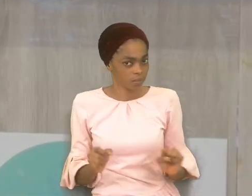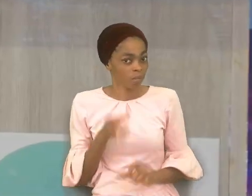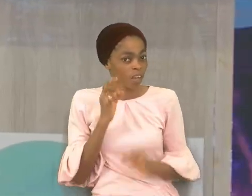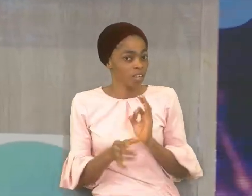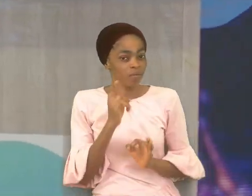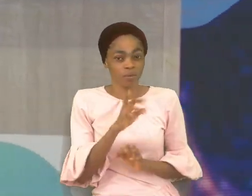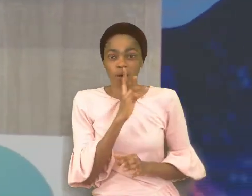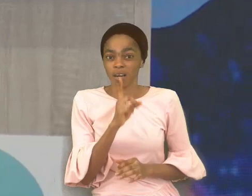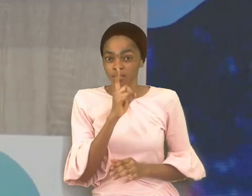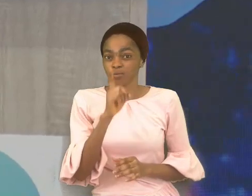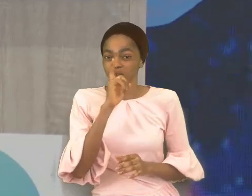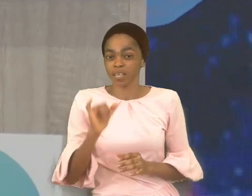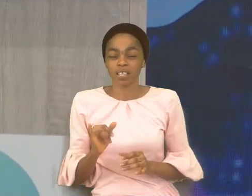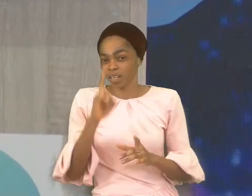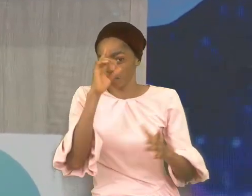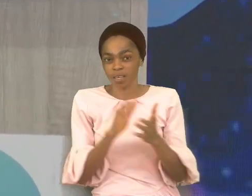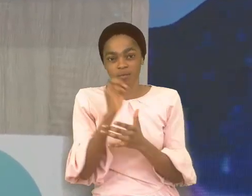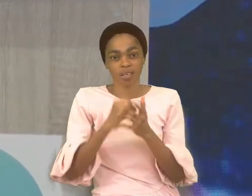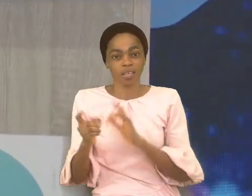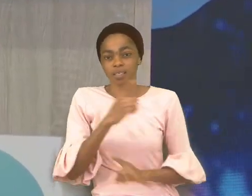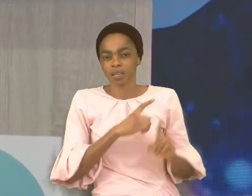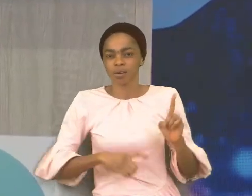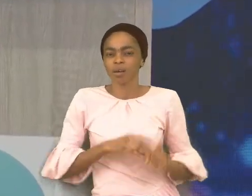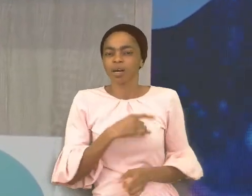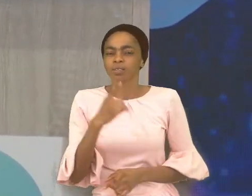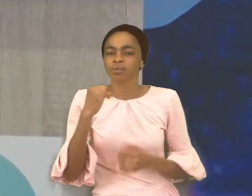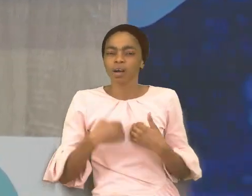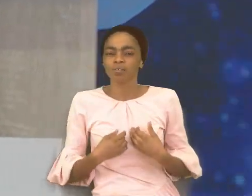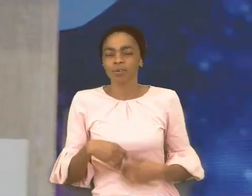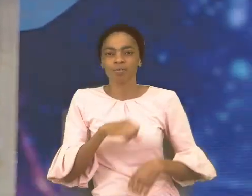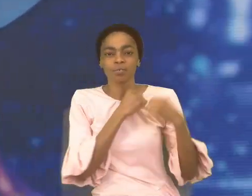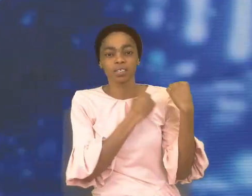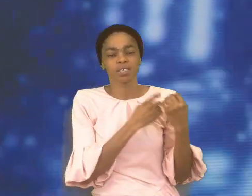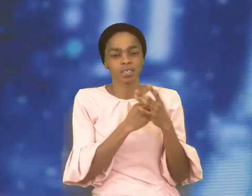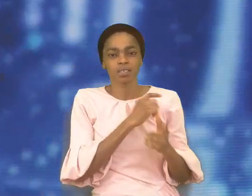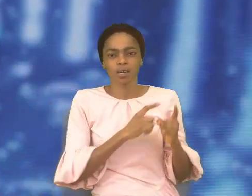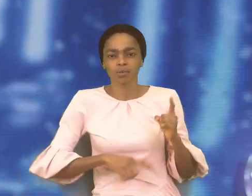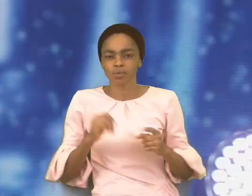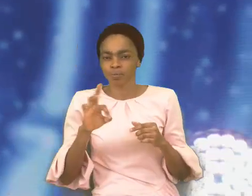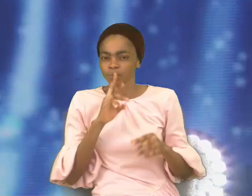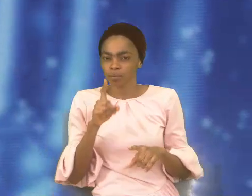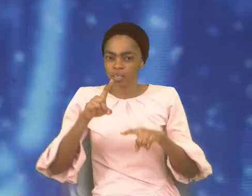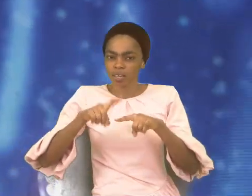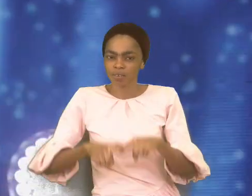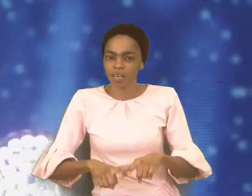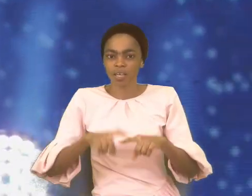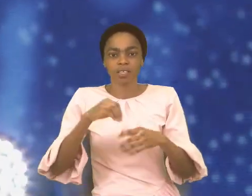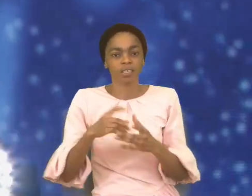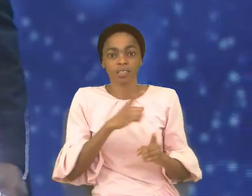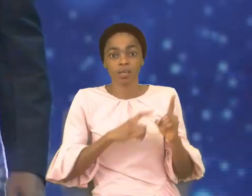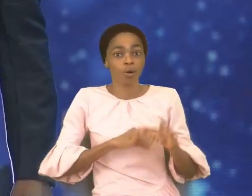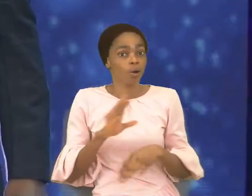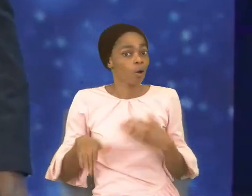in the Lord, relying on the Lord all the days of your life, you continue serving the